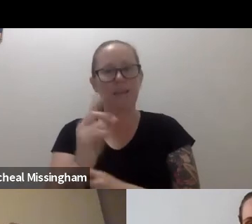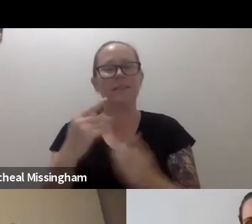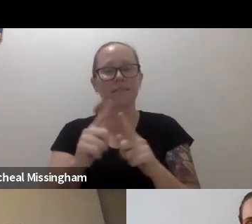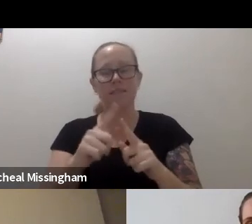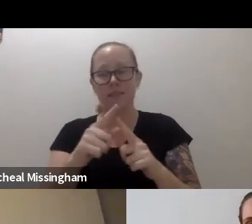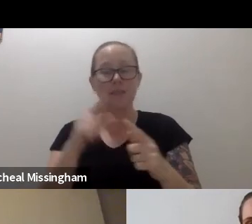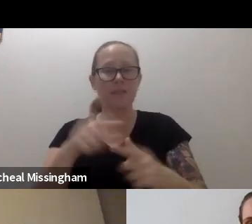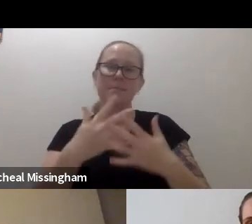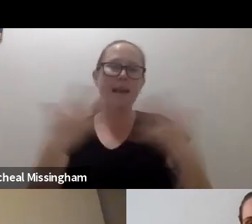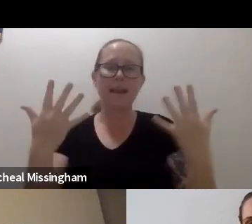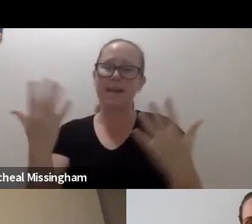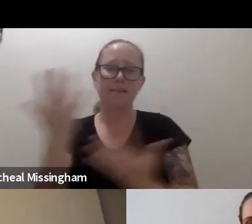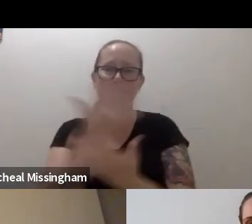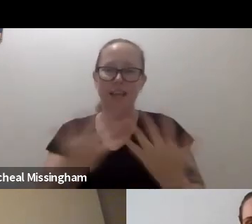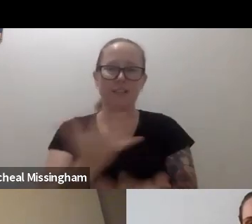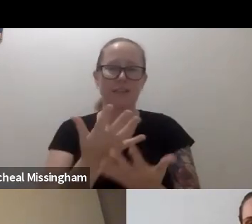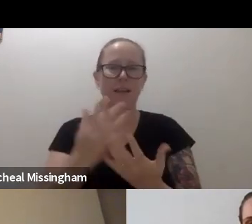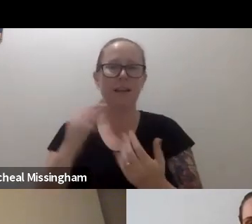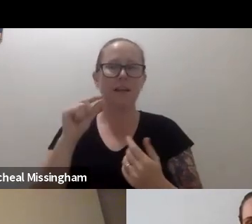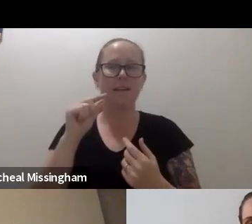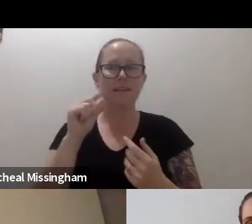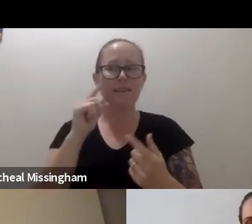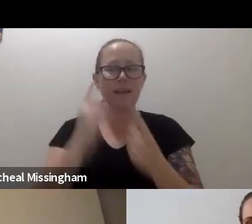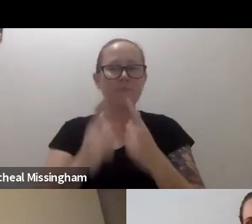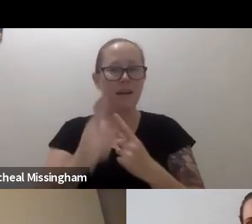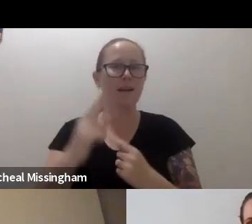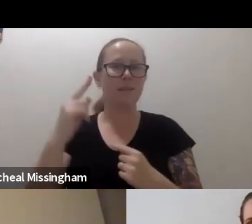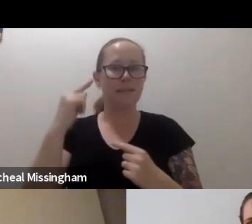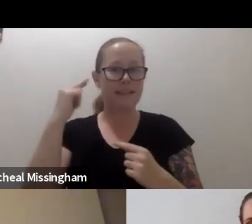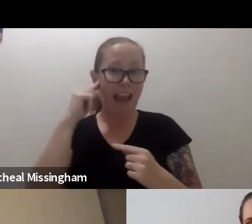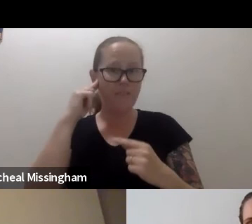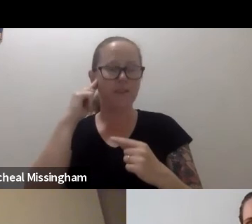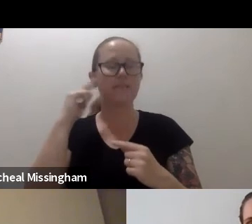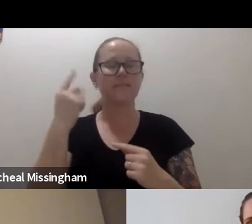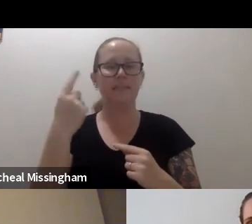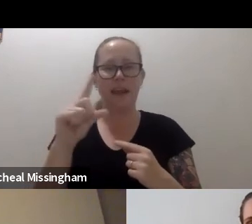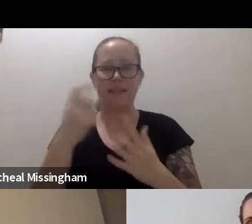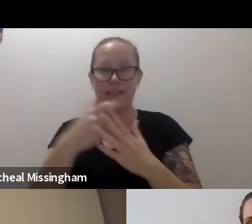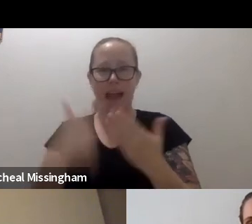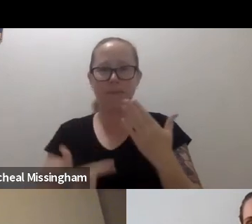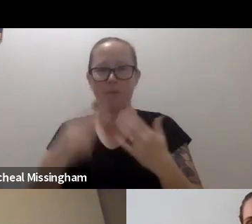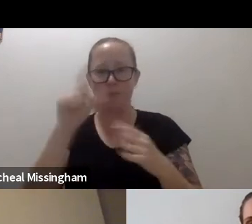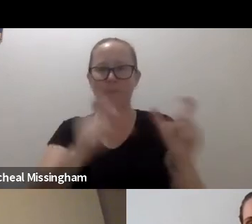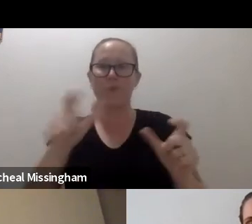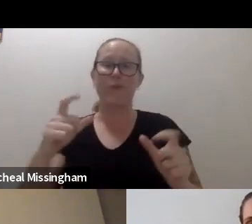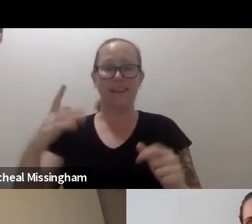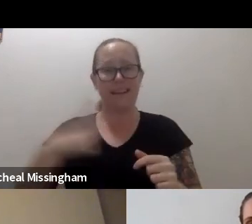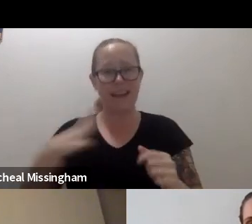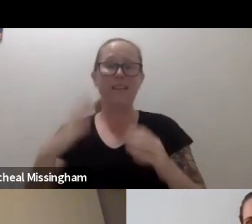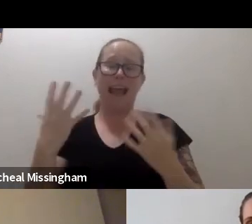However, like this big discussion, sometimes deaf and disabled